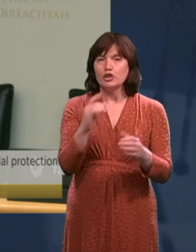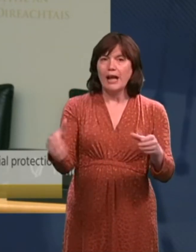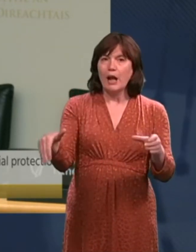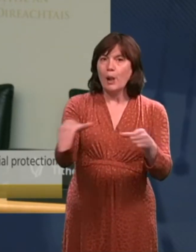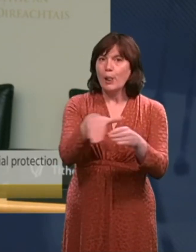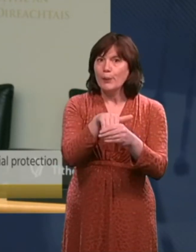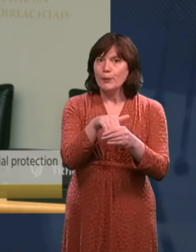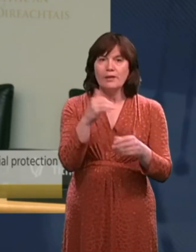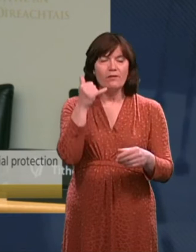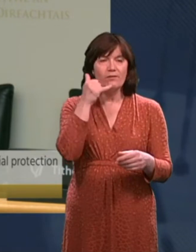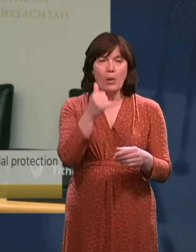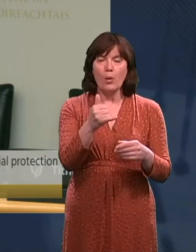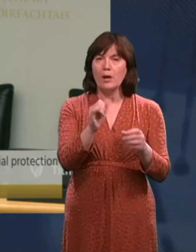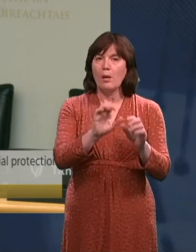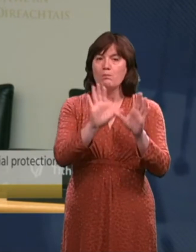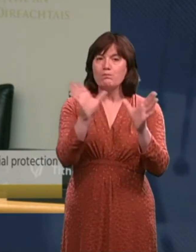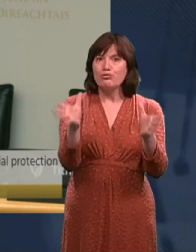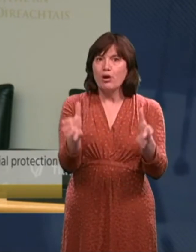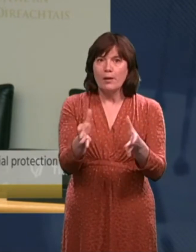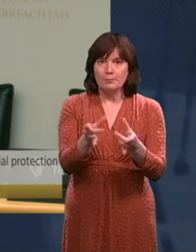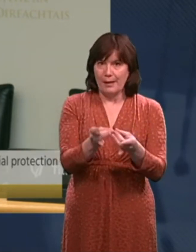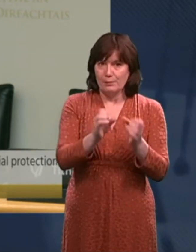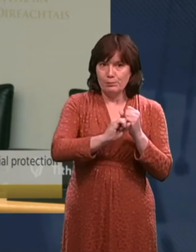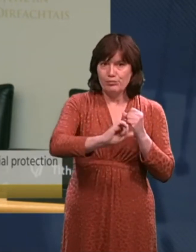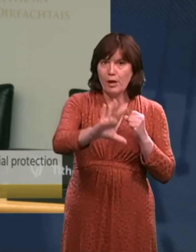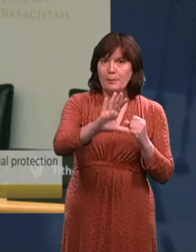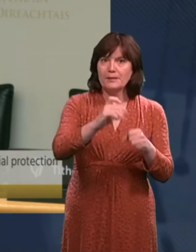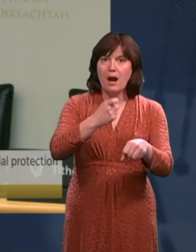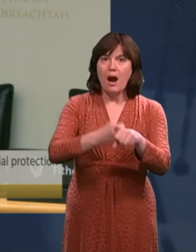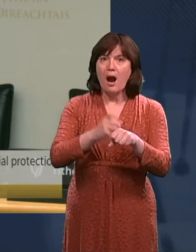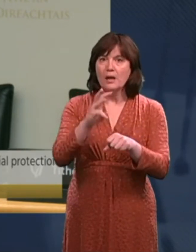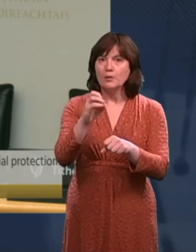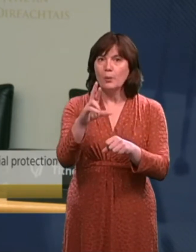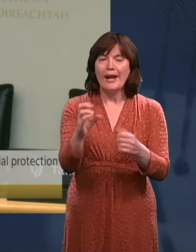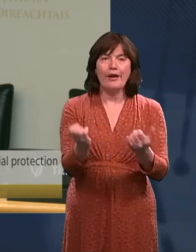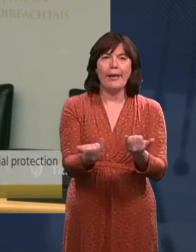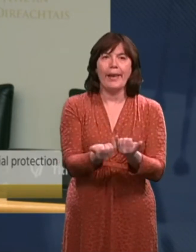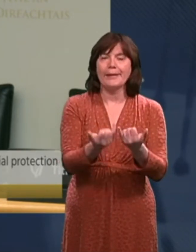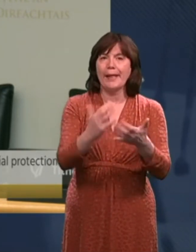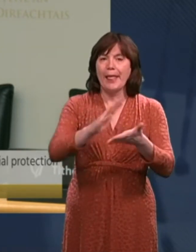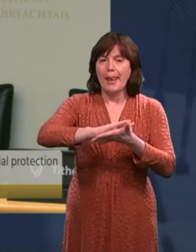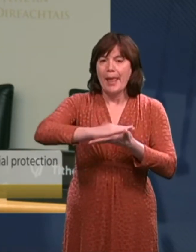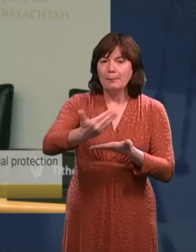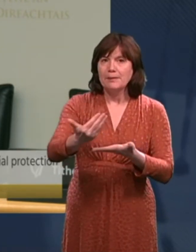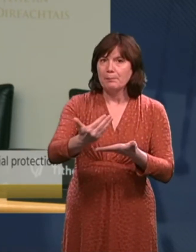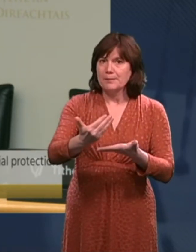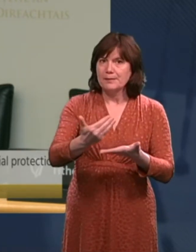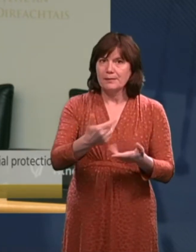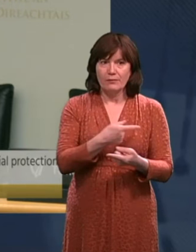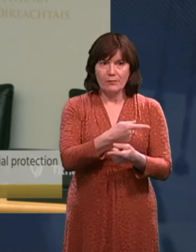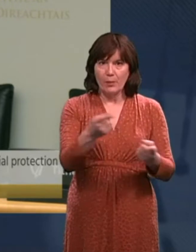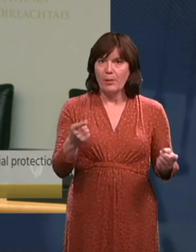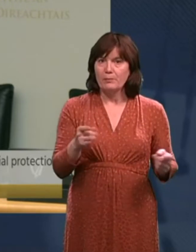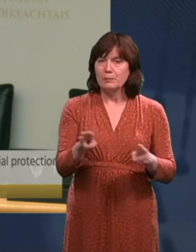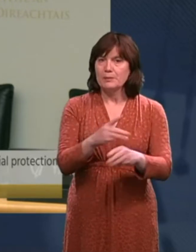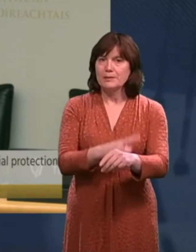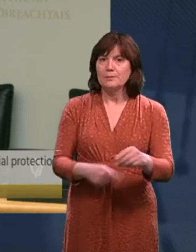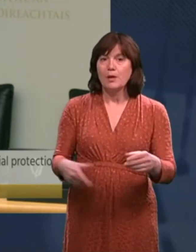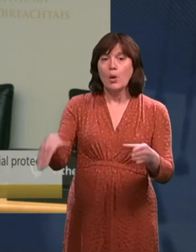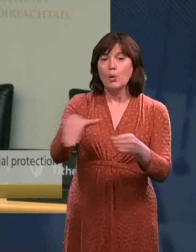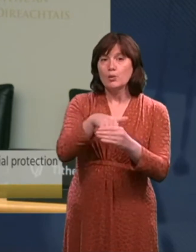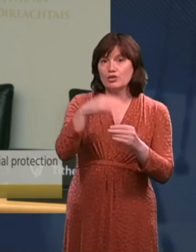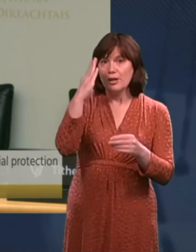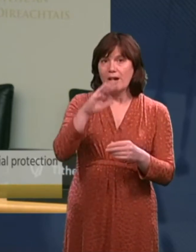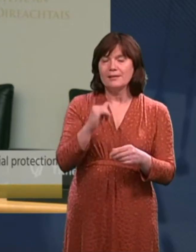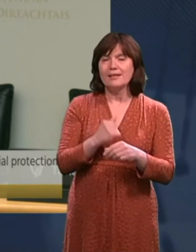services, broadband and hardware such as laptops and tablets as soon as possible? And finally, Inclusion Ireland have suggested the recruitment of